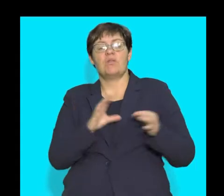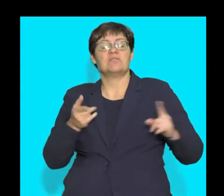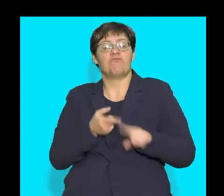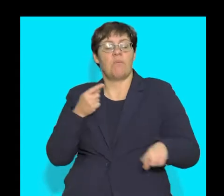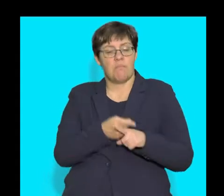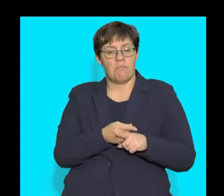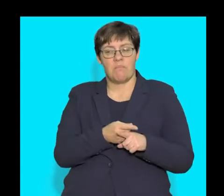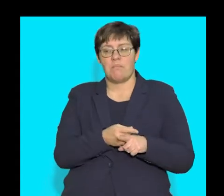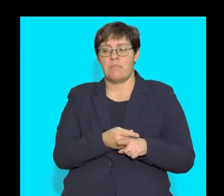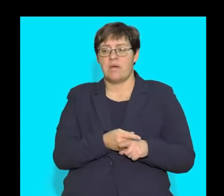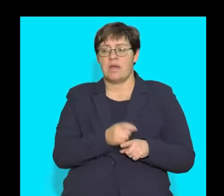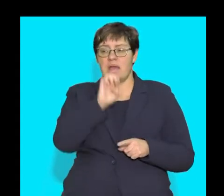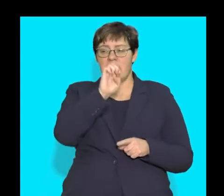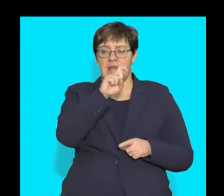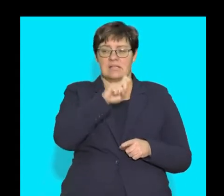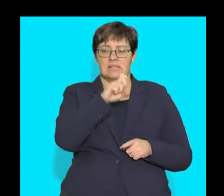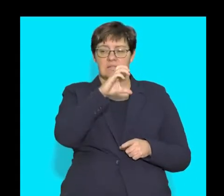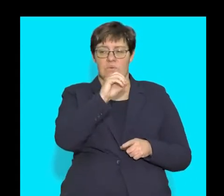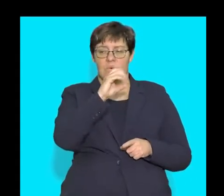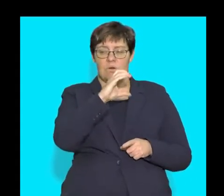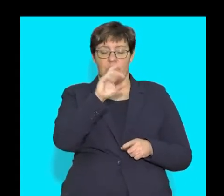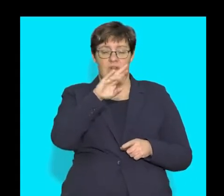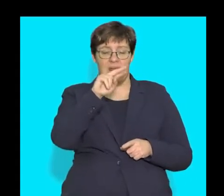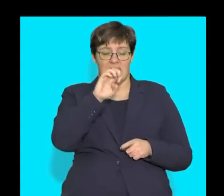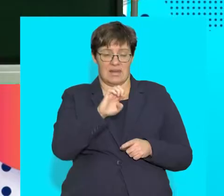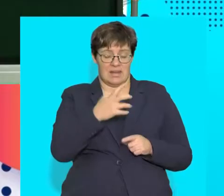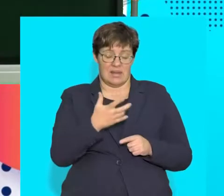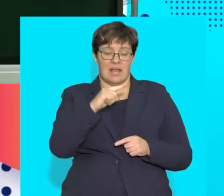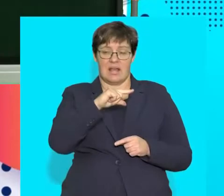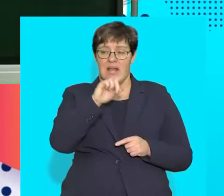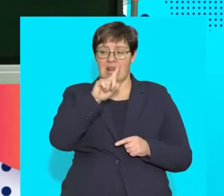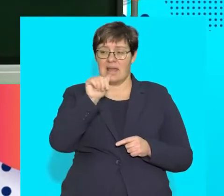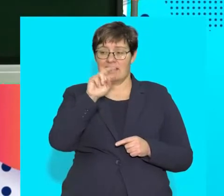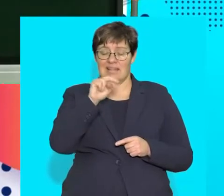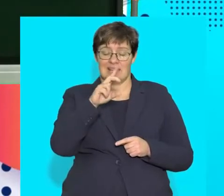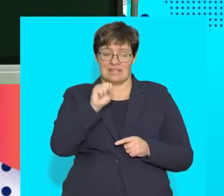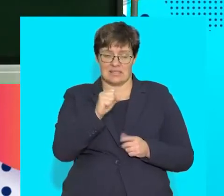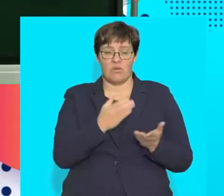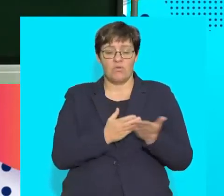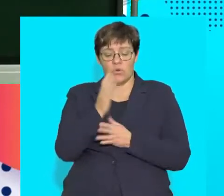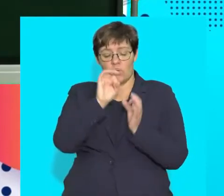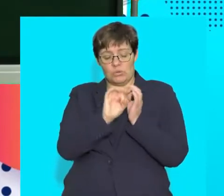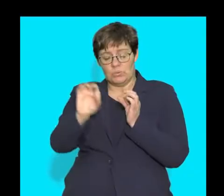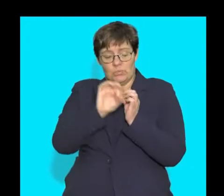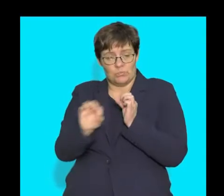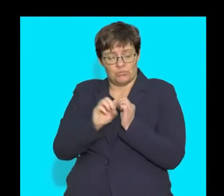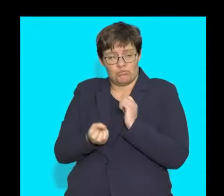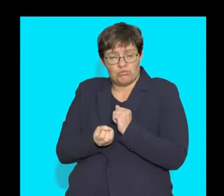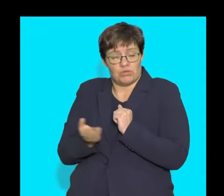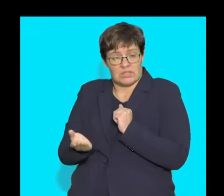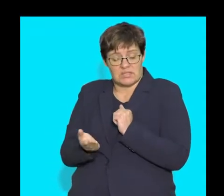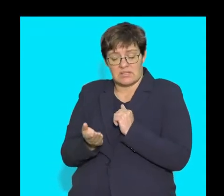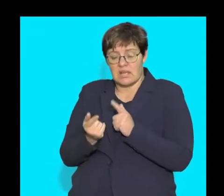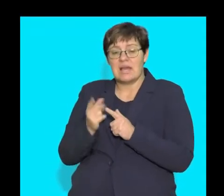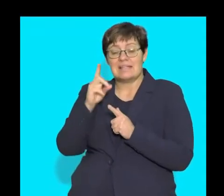the exocrine glands. And exocrine refers to parts that release their secretions through tubes. And so this